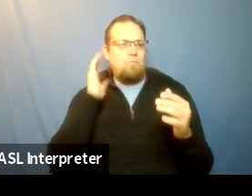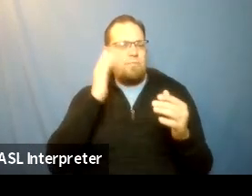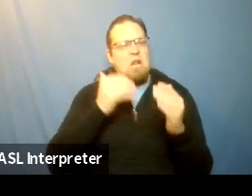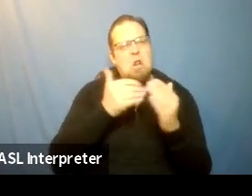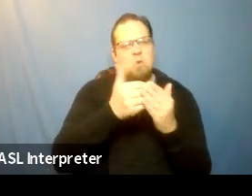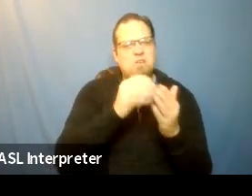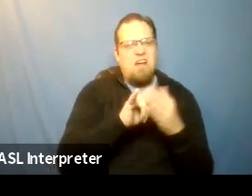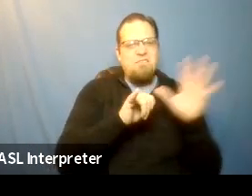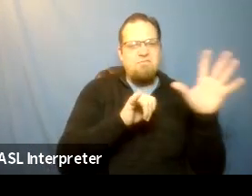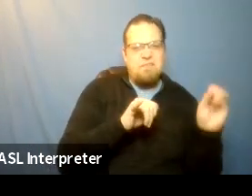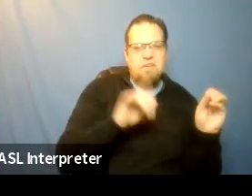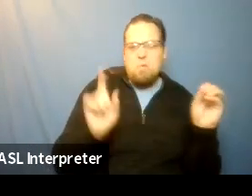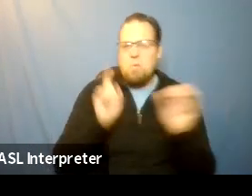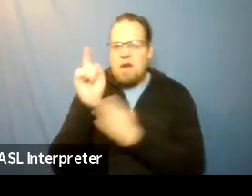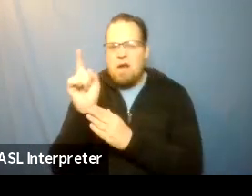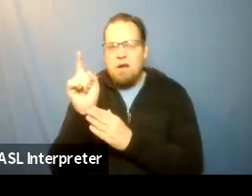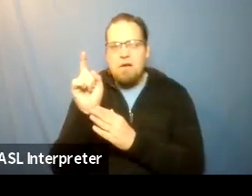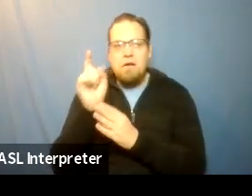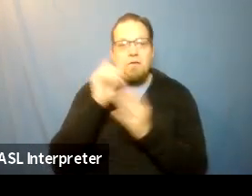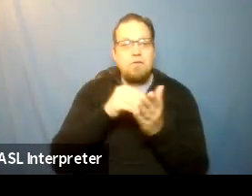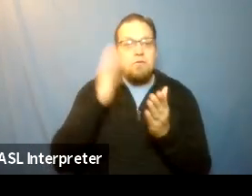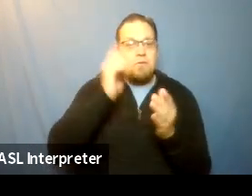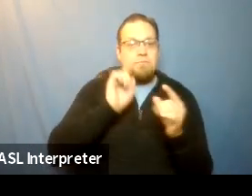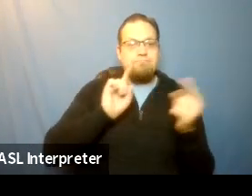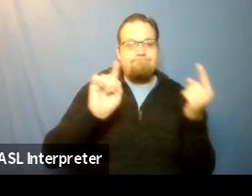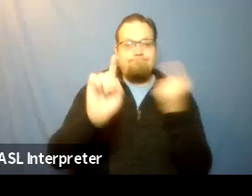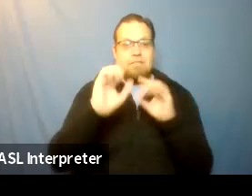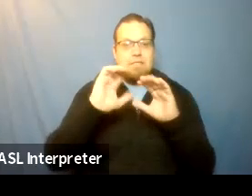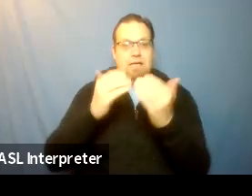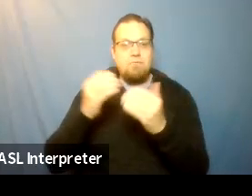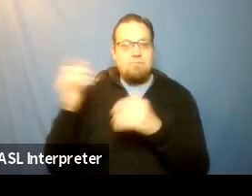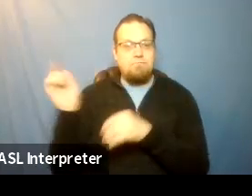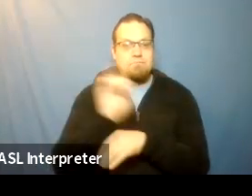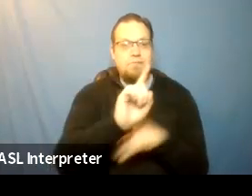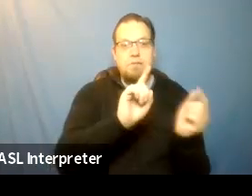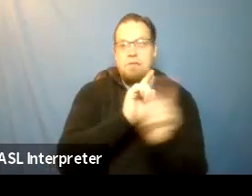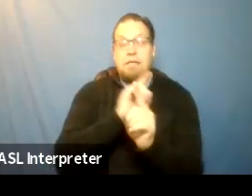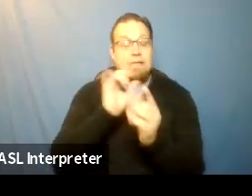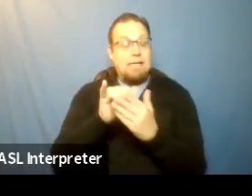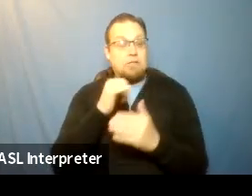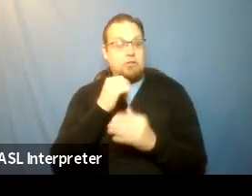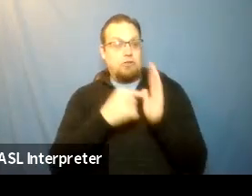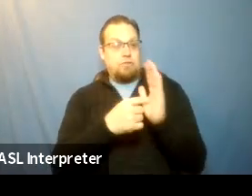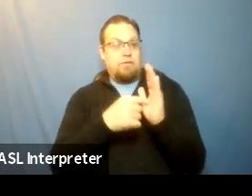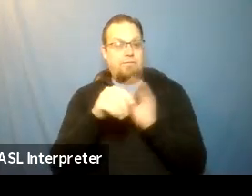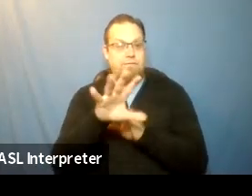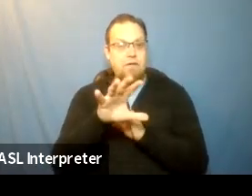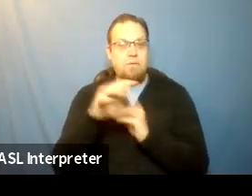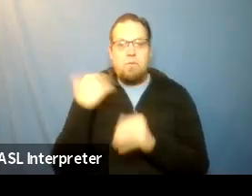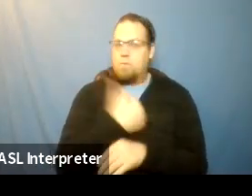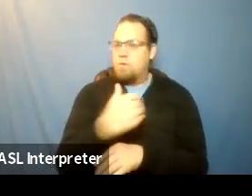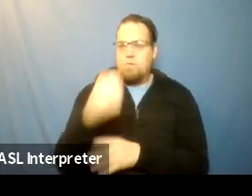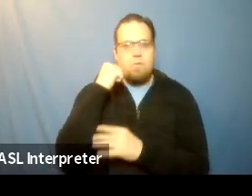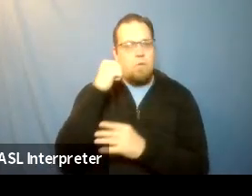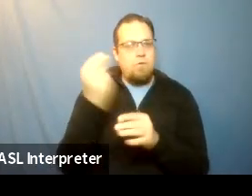time. Students will move between classrooms, as stated in the video. If you got to watch the video at the start, we won't be using our